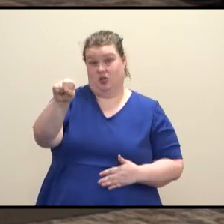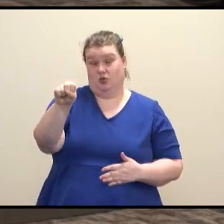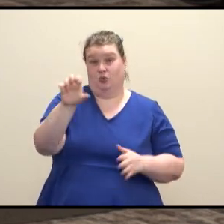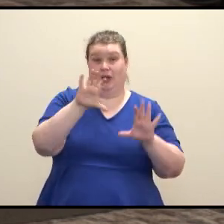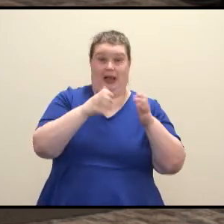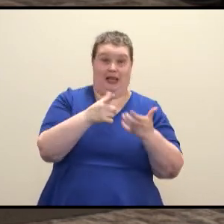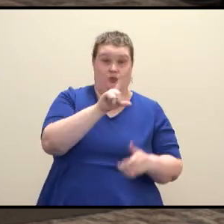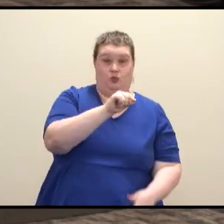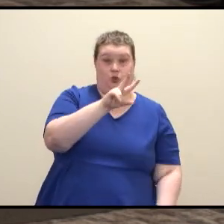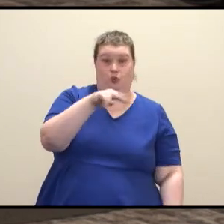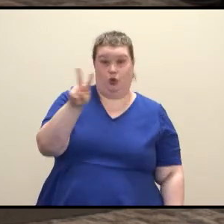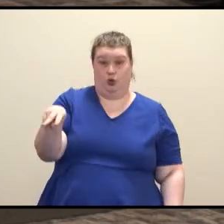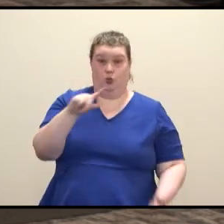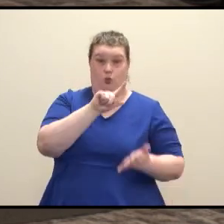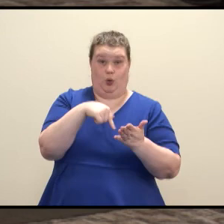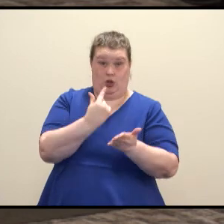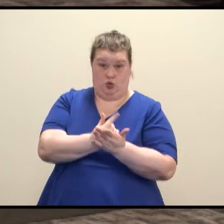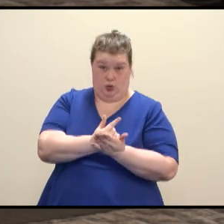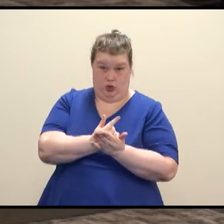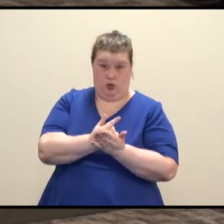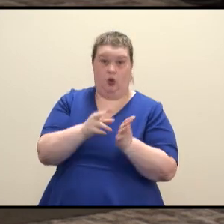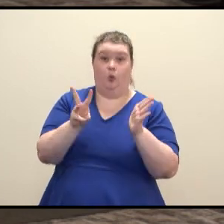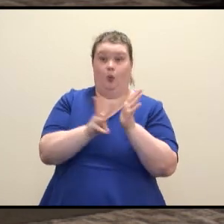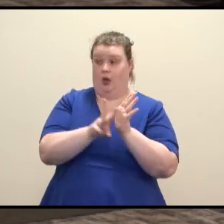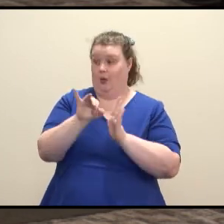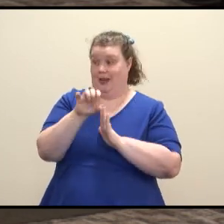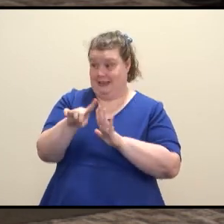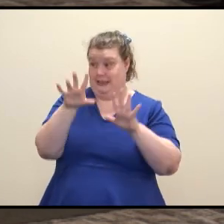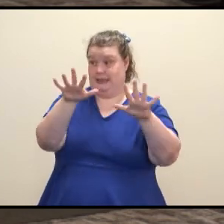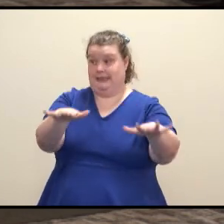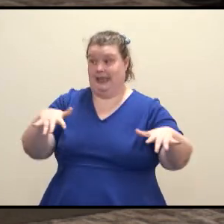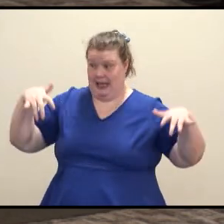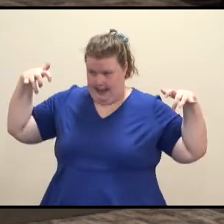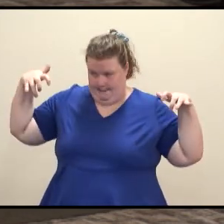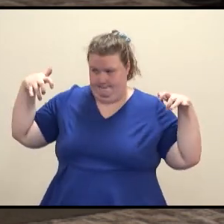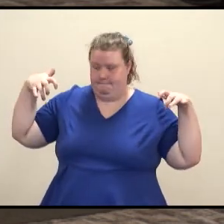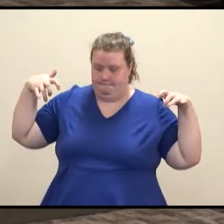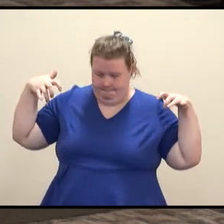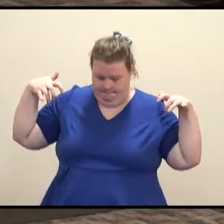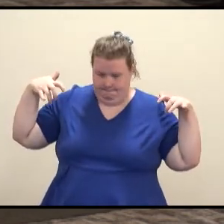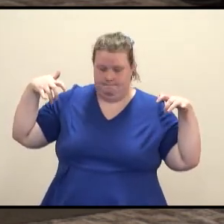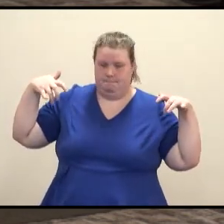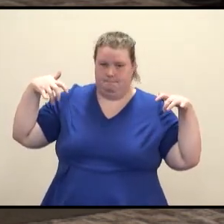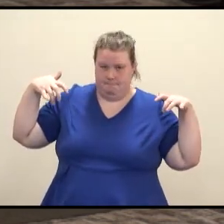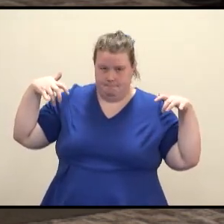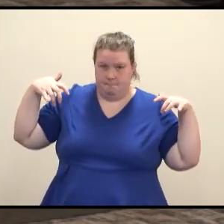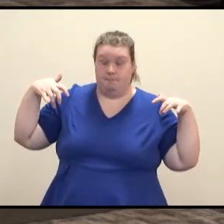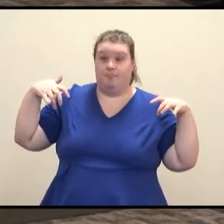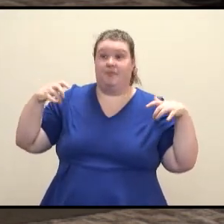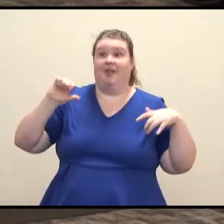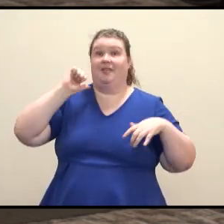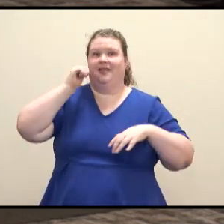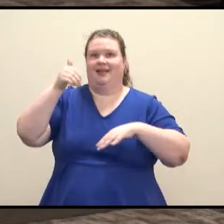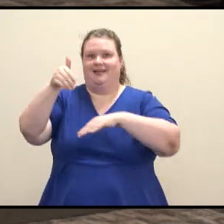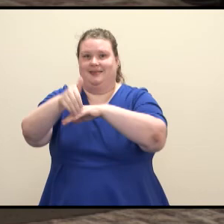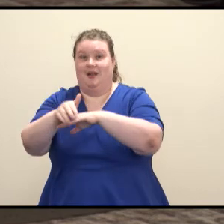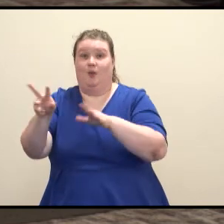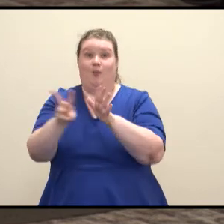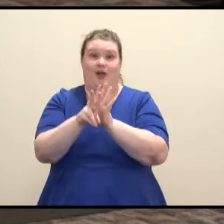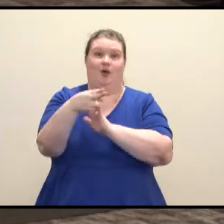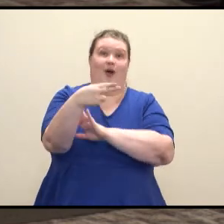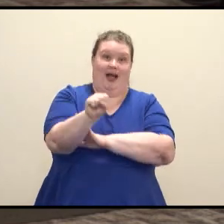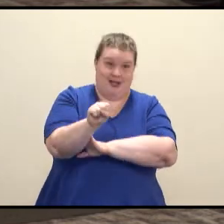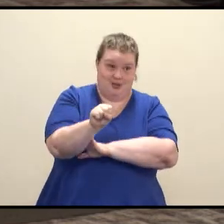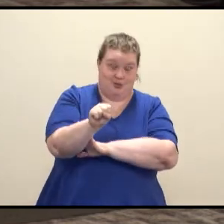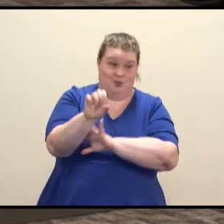of 2022 graduating at Waco ISD Stadium. The next night, we celebrate the Waco High